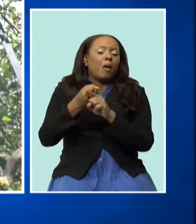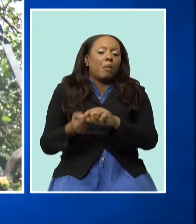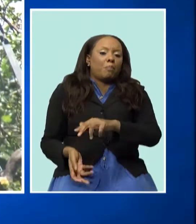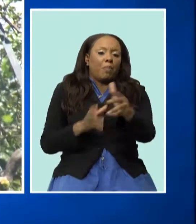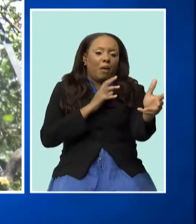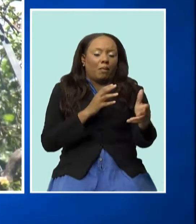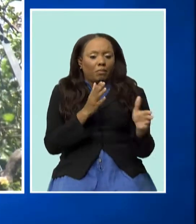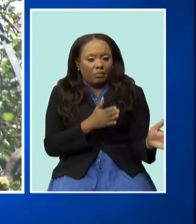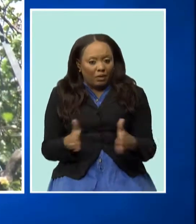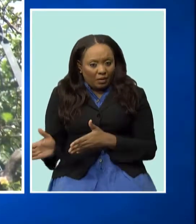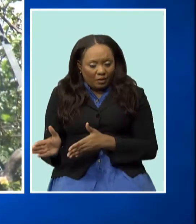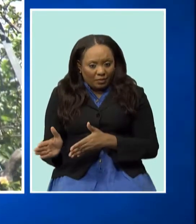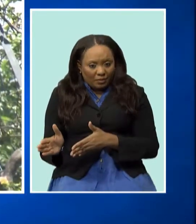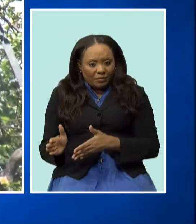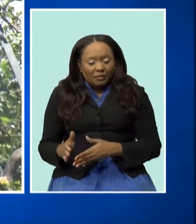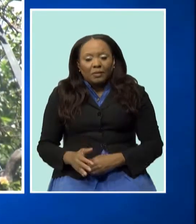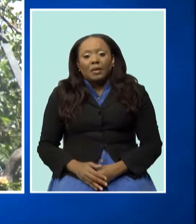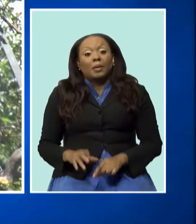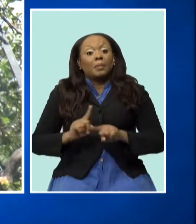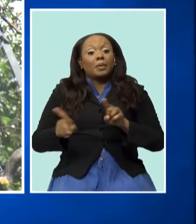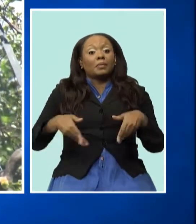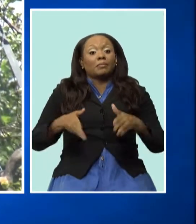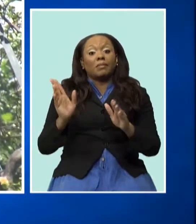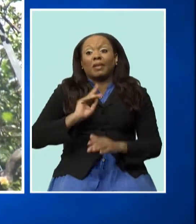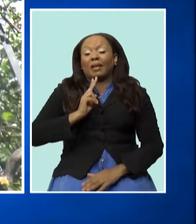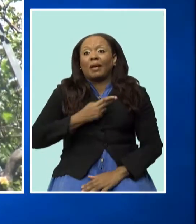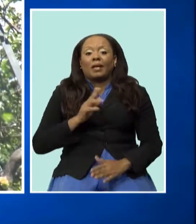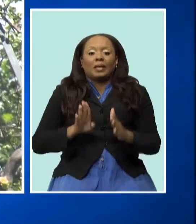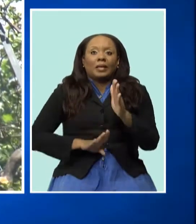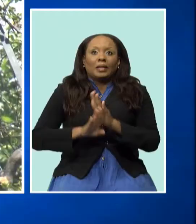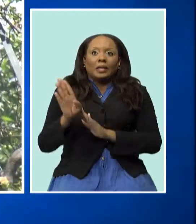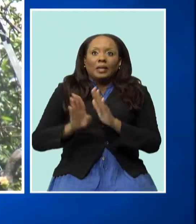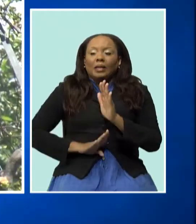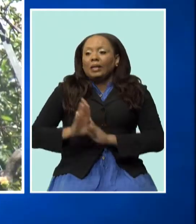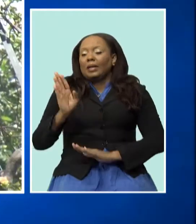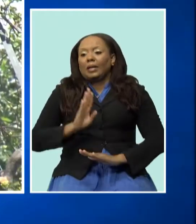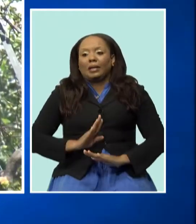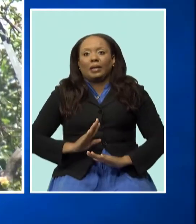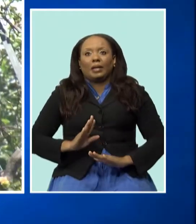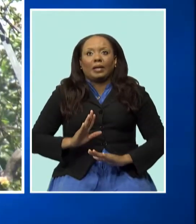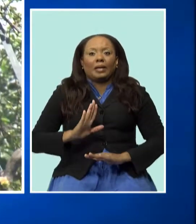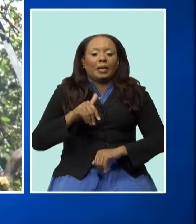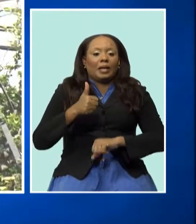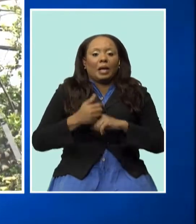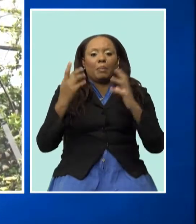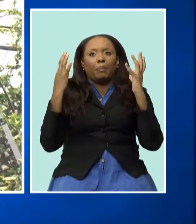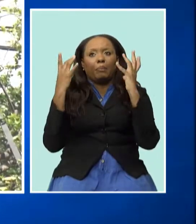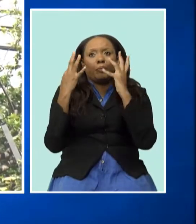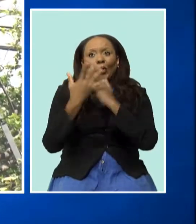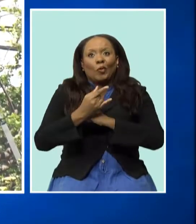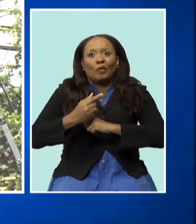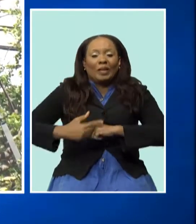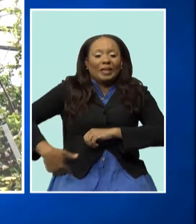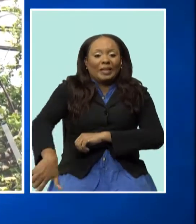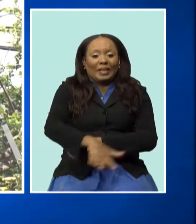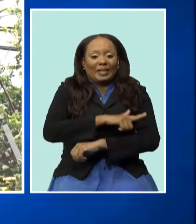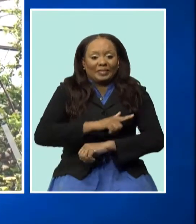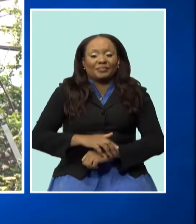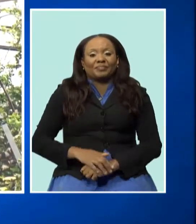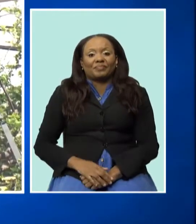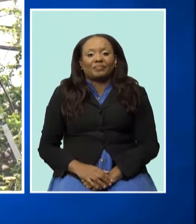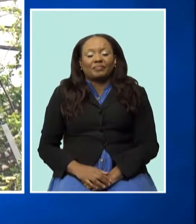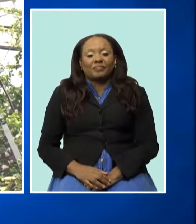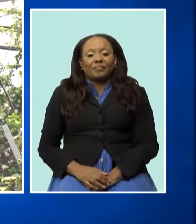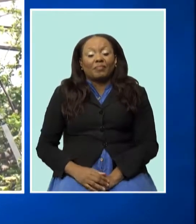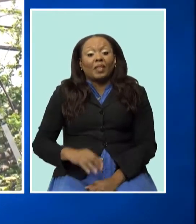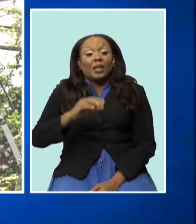did, it allowed us to develop a beautiful memorial gardens. Chad Blackman, senior advisor to the Director